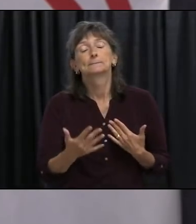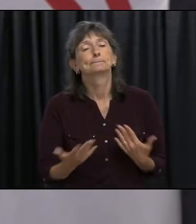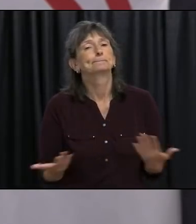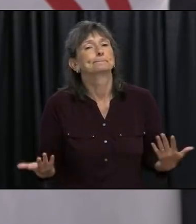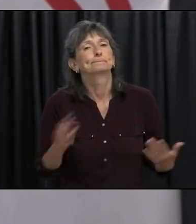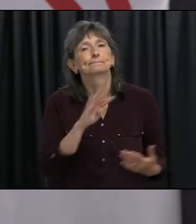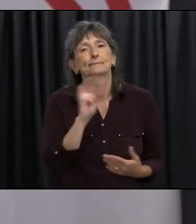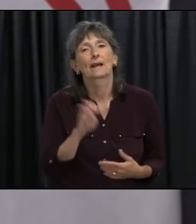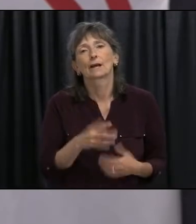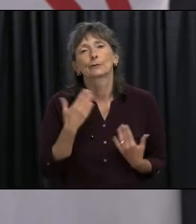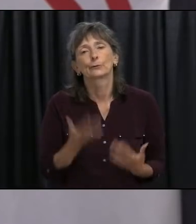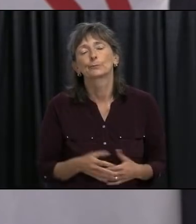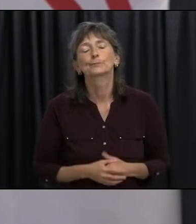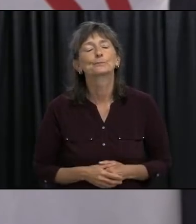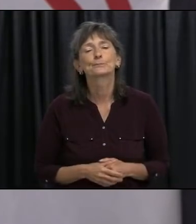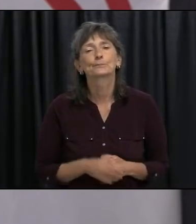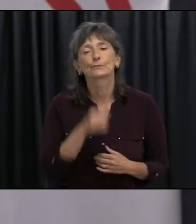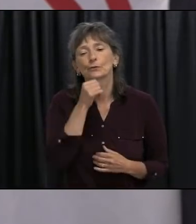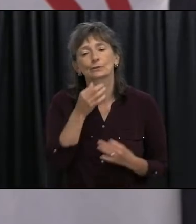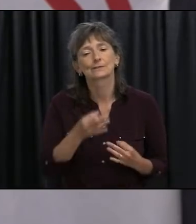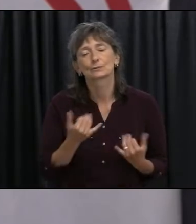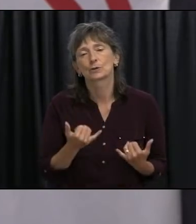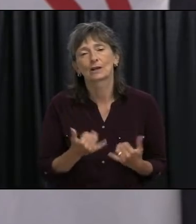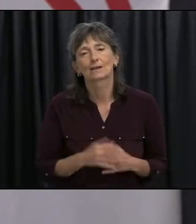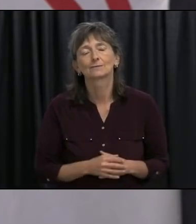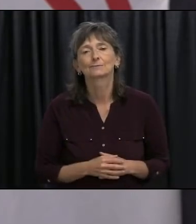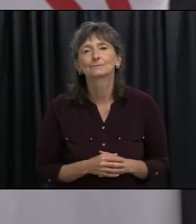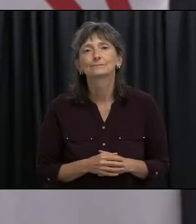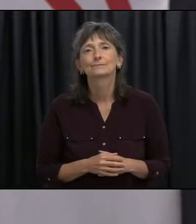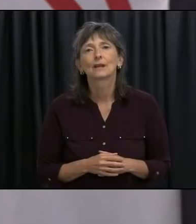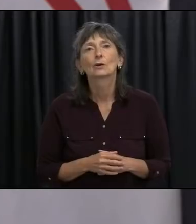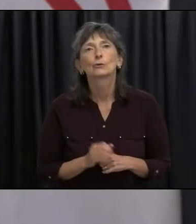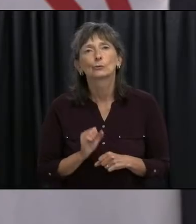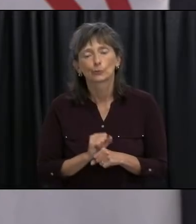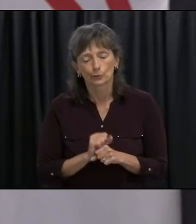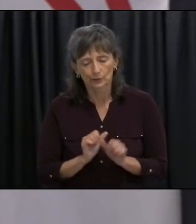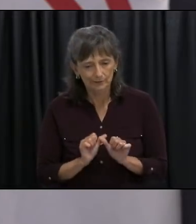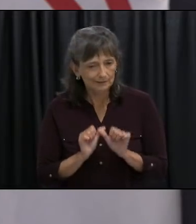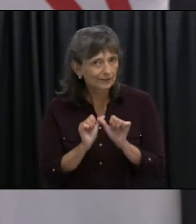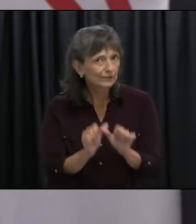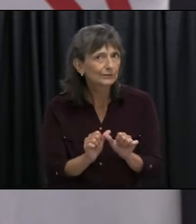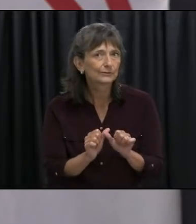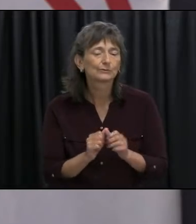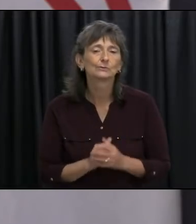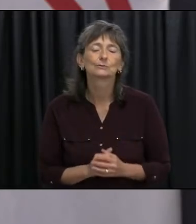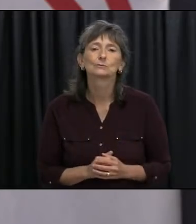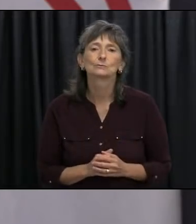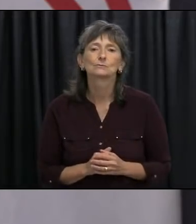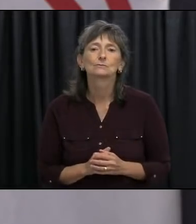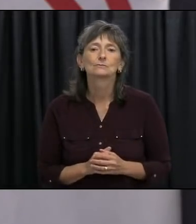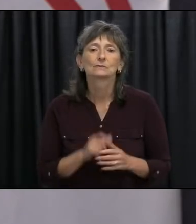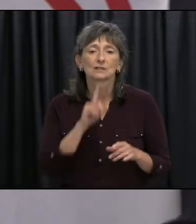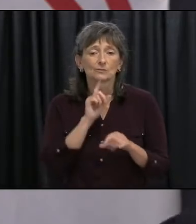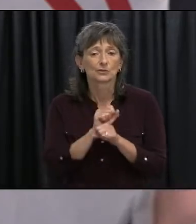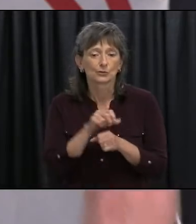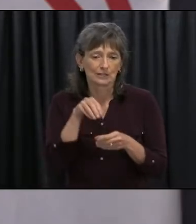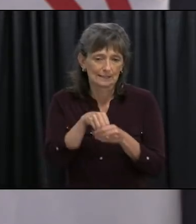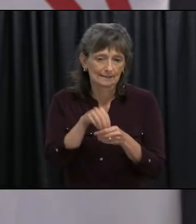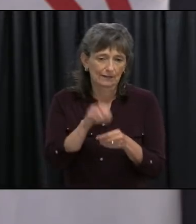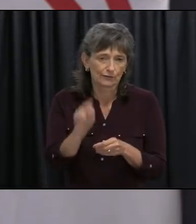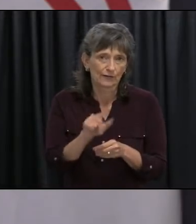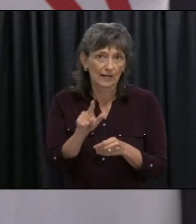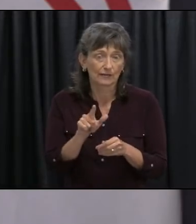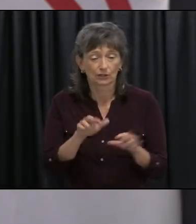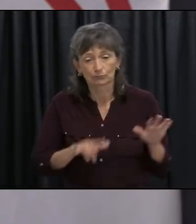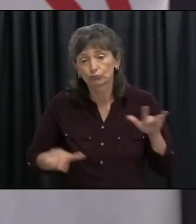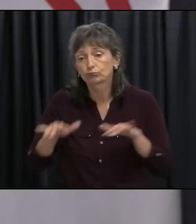that today. But we'll continue to work to reopening our province with the services within Newfoundland and Labrador before we open